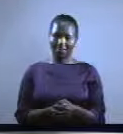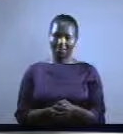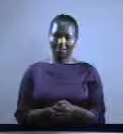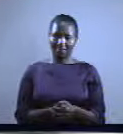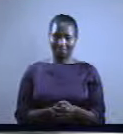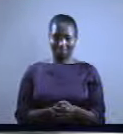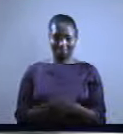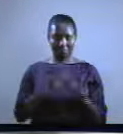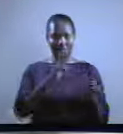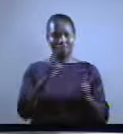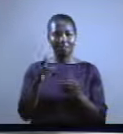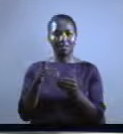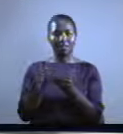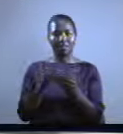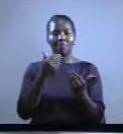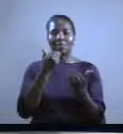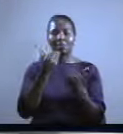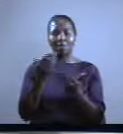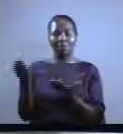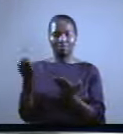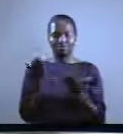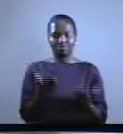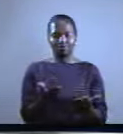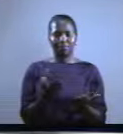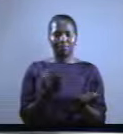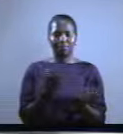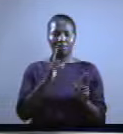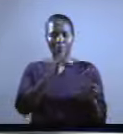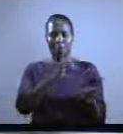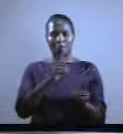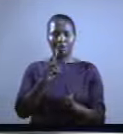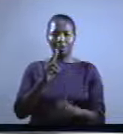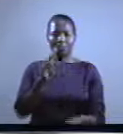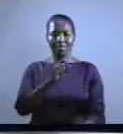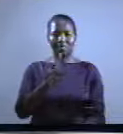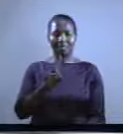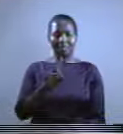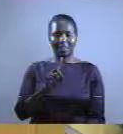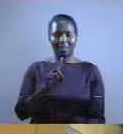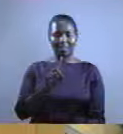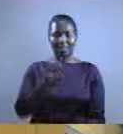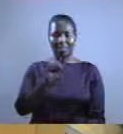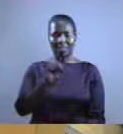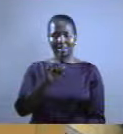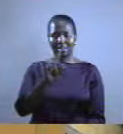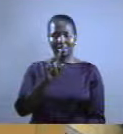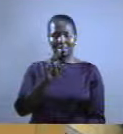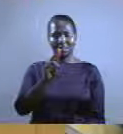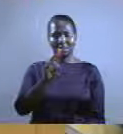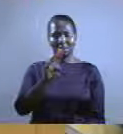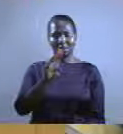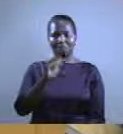Thank you, Honourable Member. I now call upon the Honourable Z.S. Dubazan